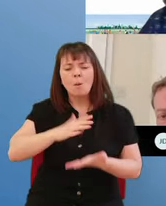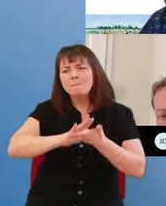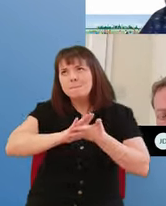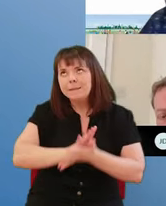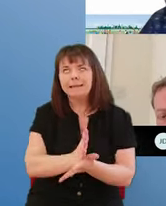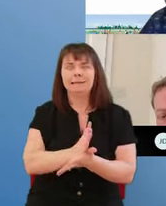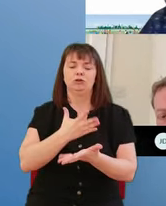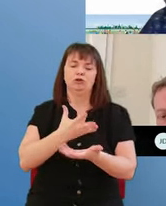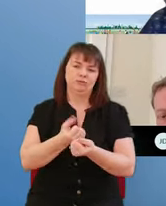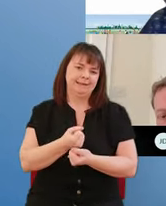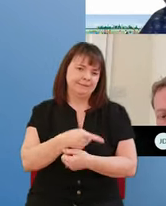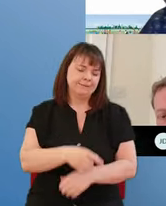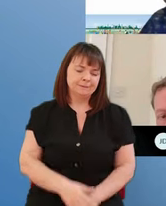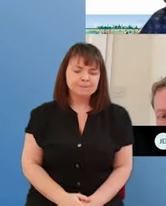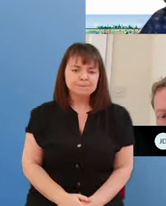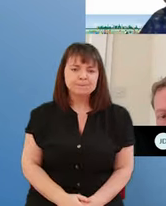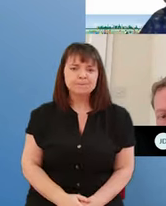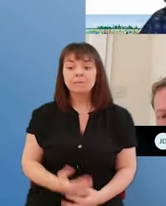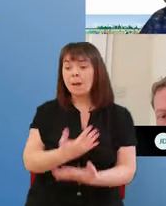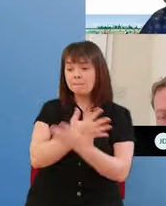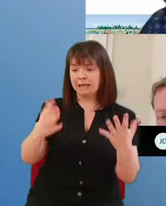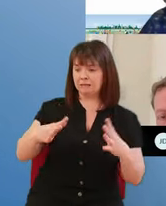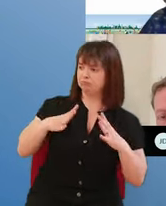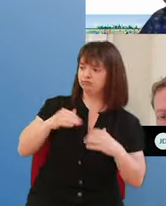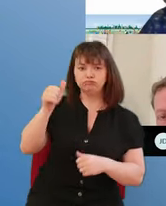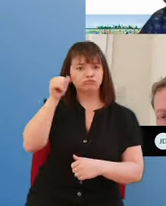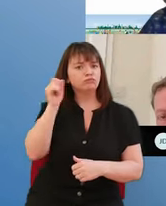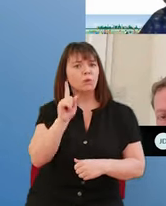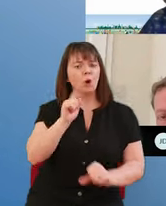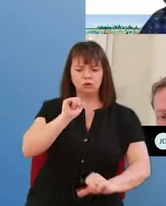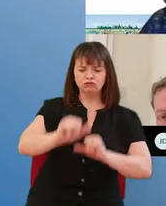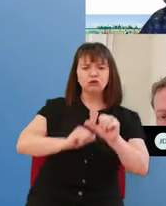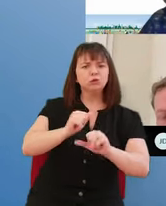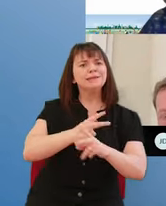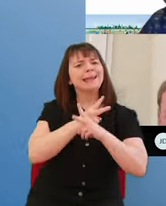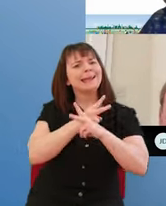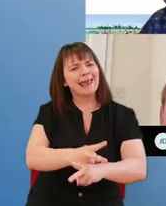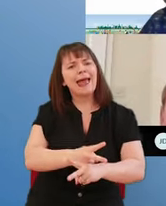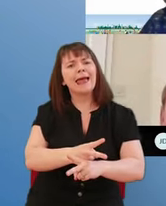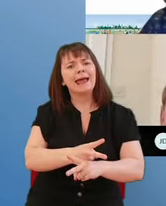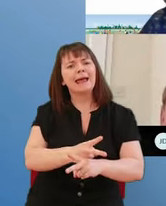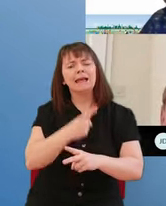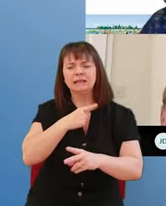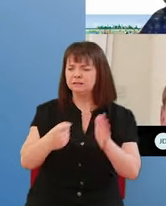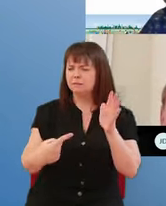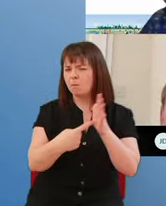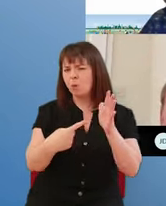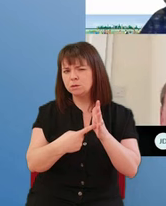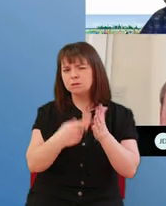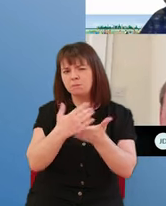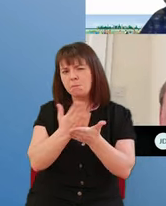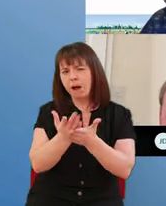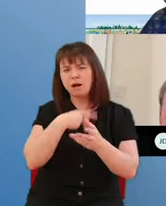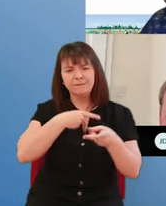oversight framework, including in particular diabetes and delivery of diabetes care in primary